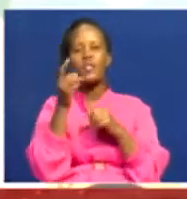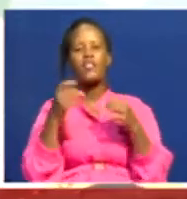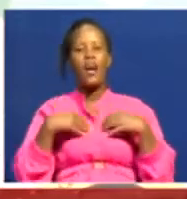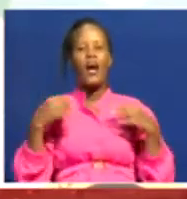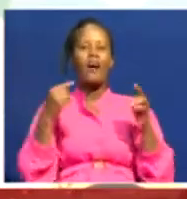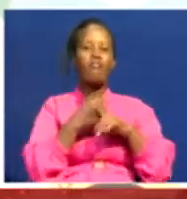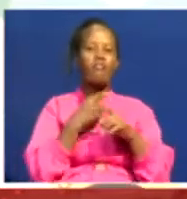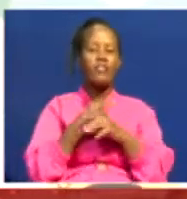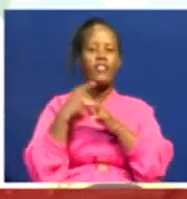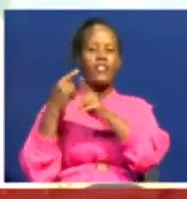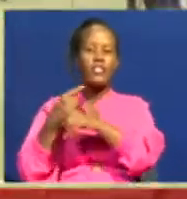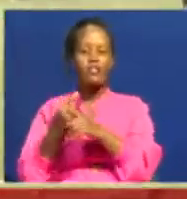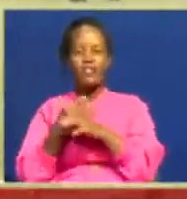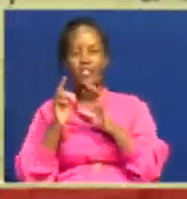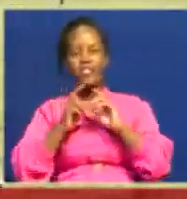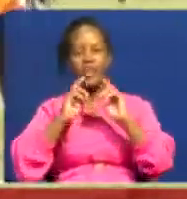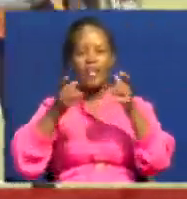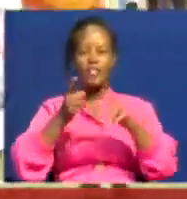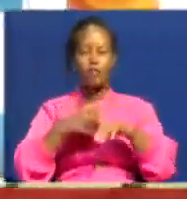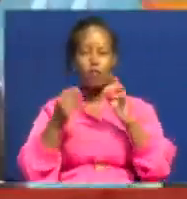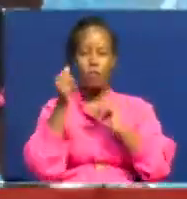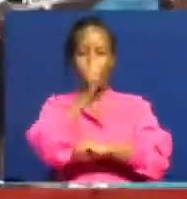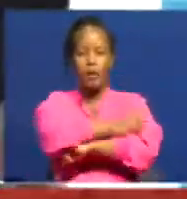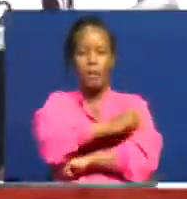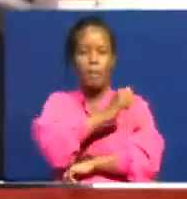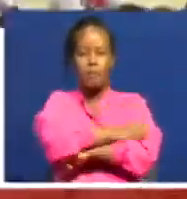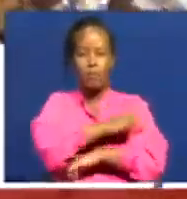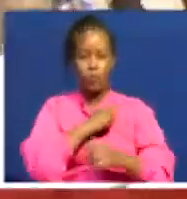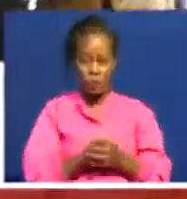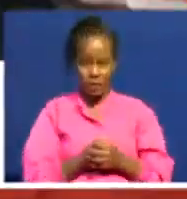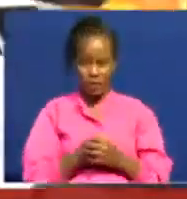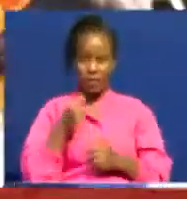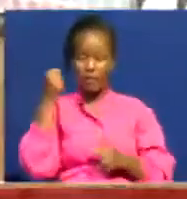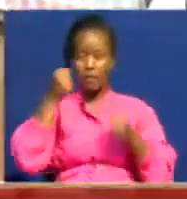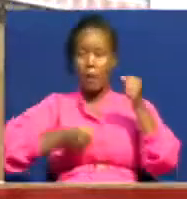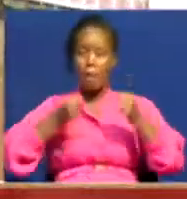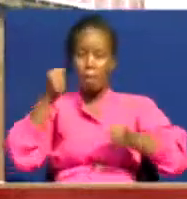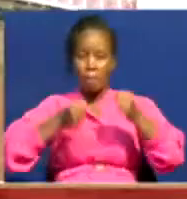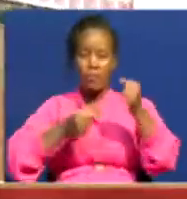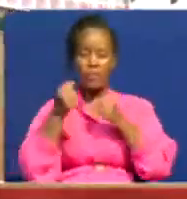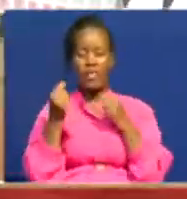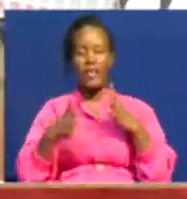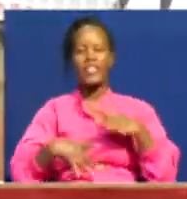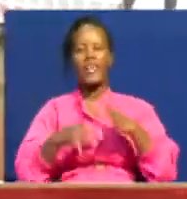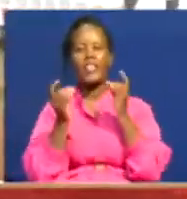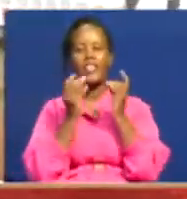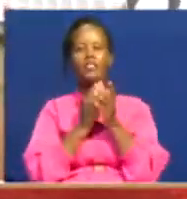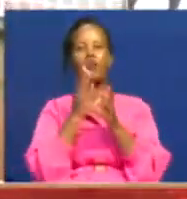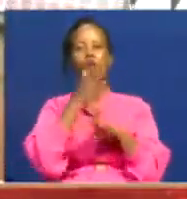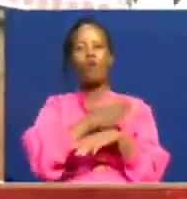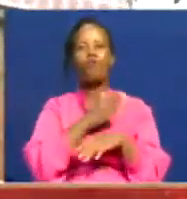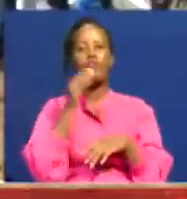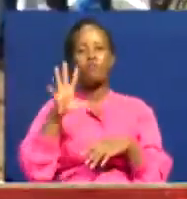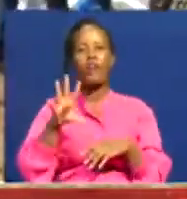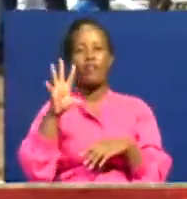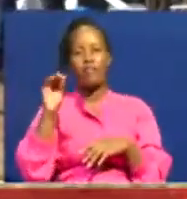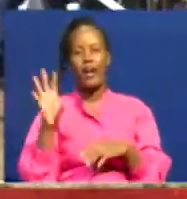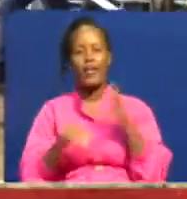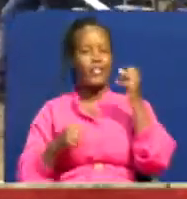talents from the schools. Mbio hizo za Sirkwa ziliwavutia zaidi ya wanariadha 500.